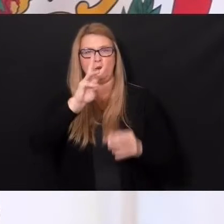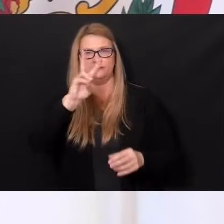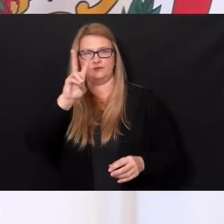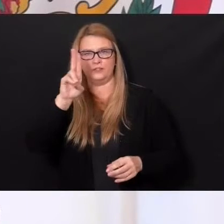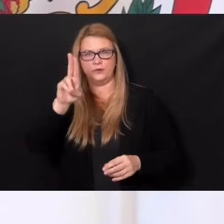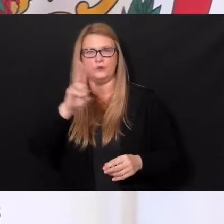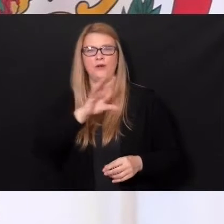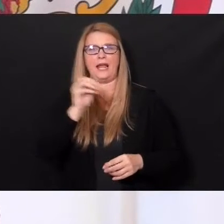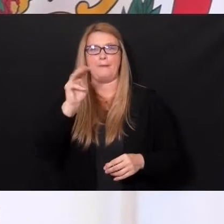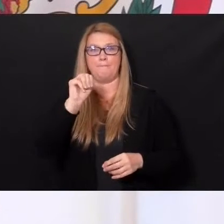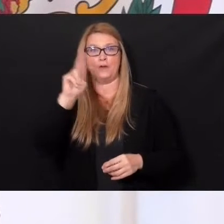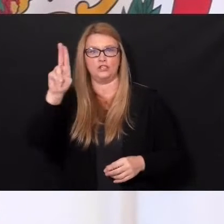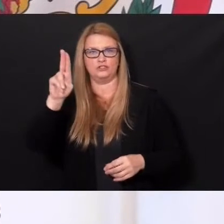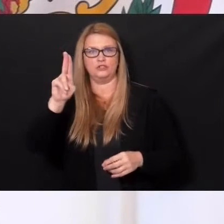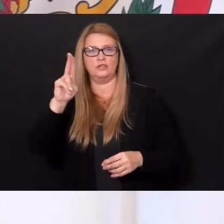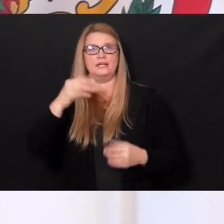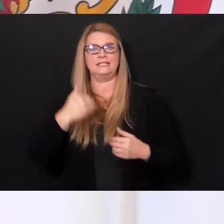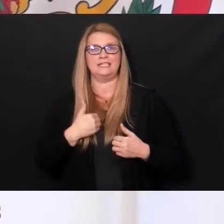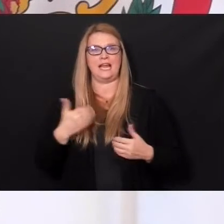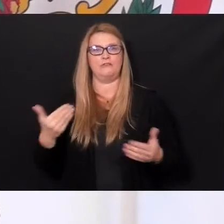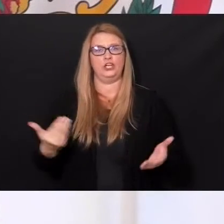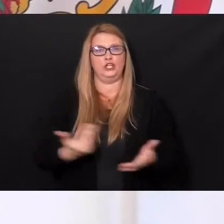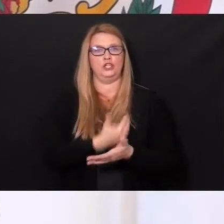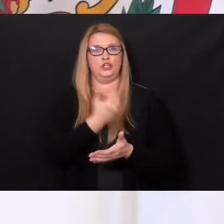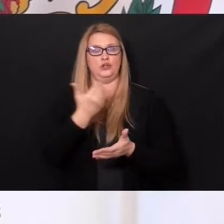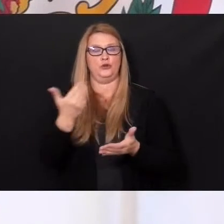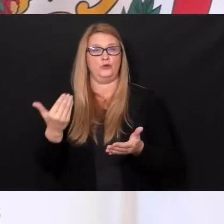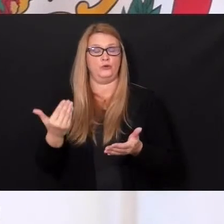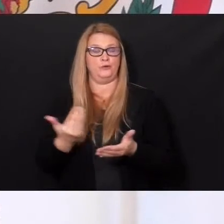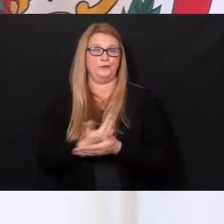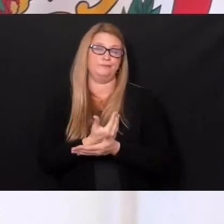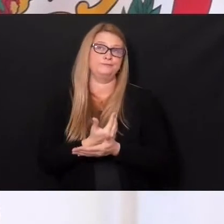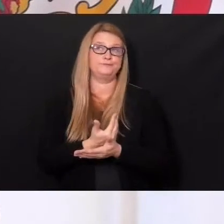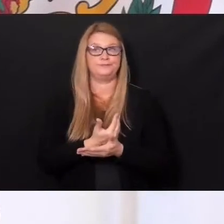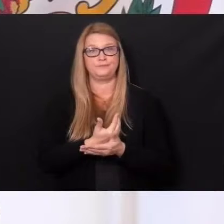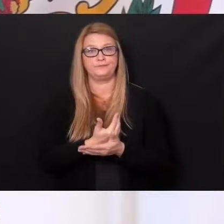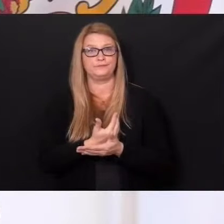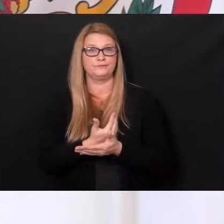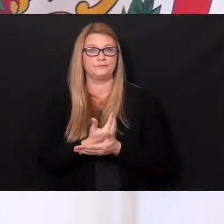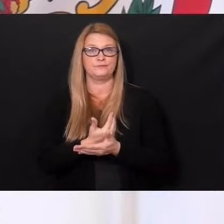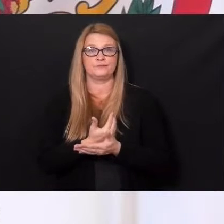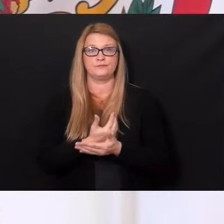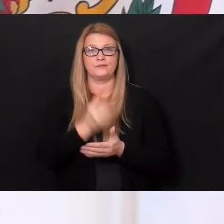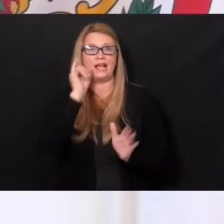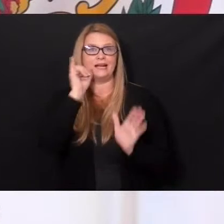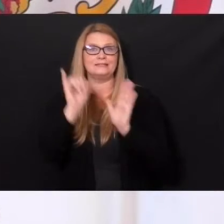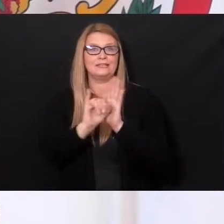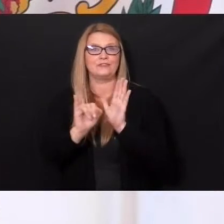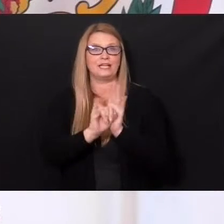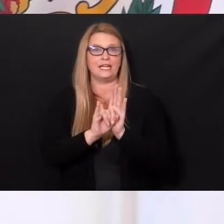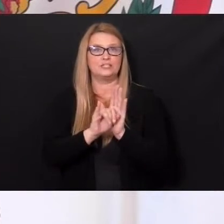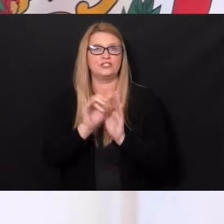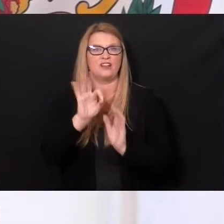conduct whole sequencing, which is going to be used to detect this variant or these variants,